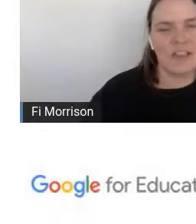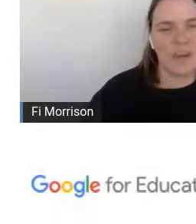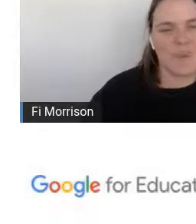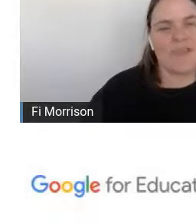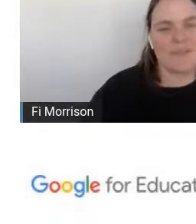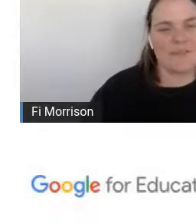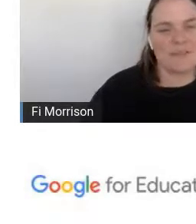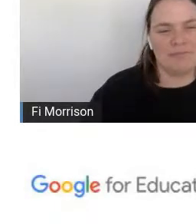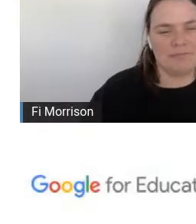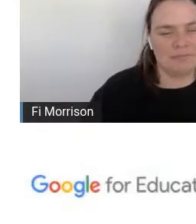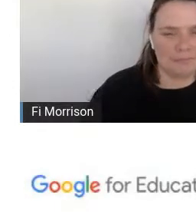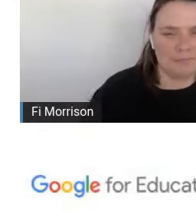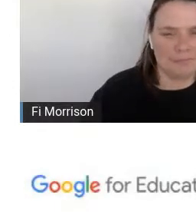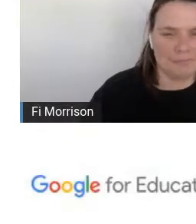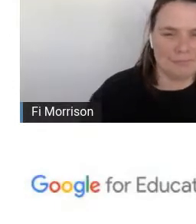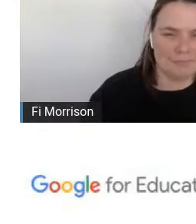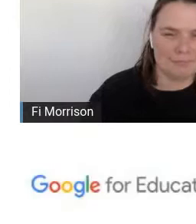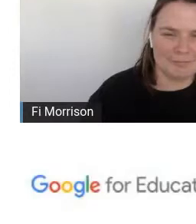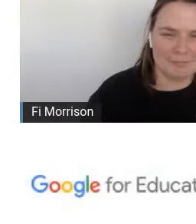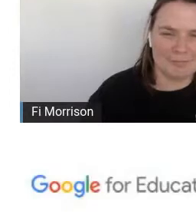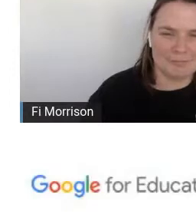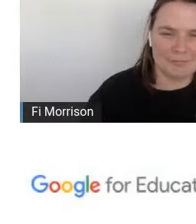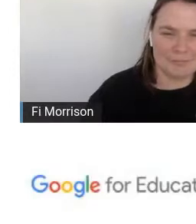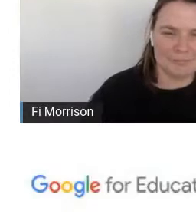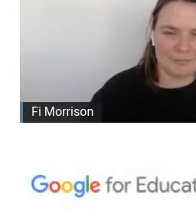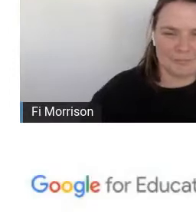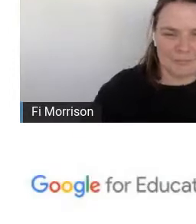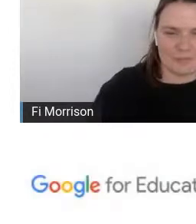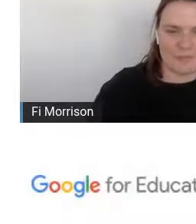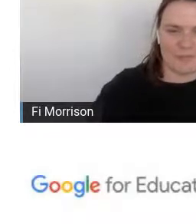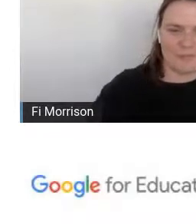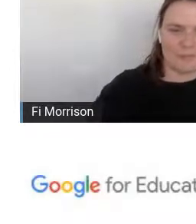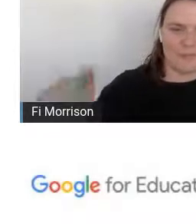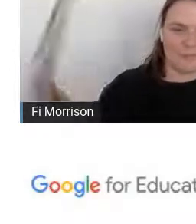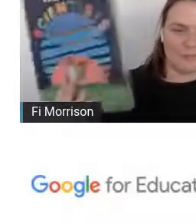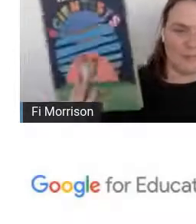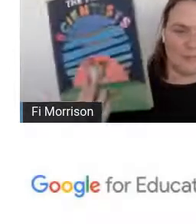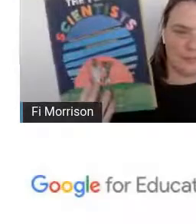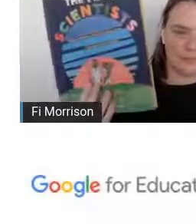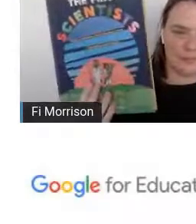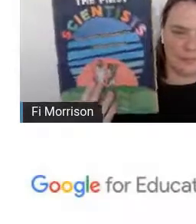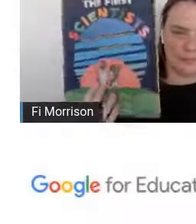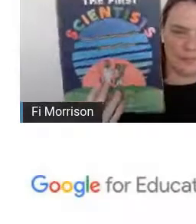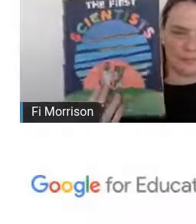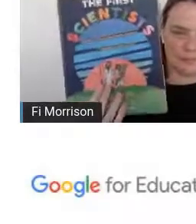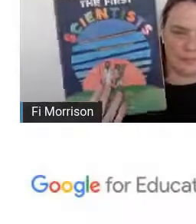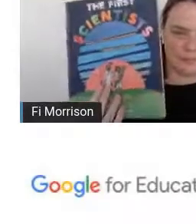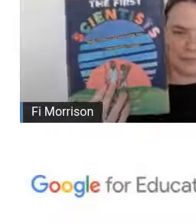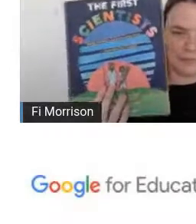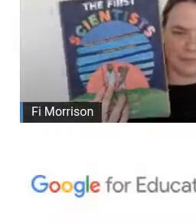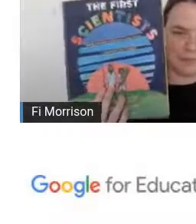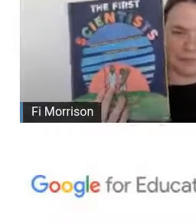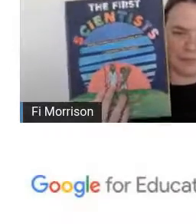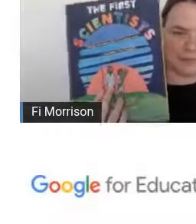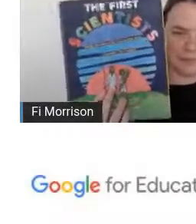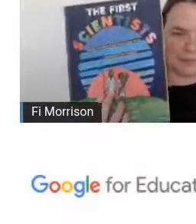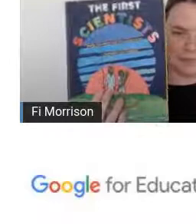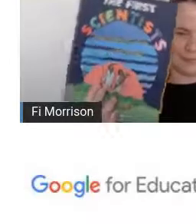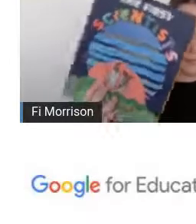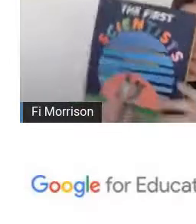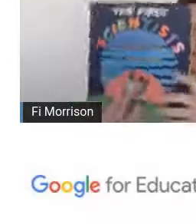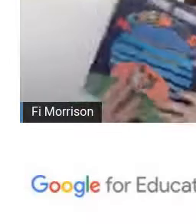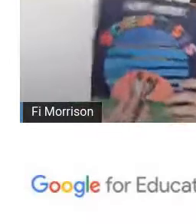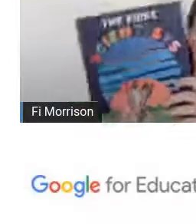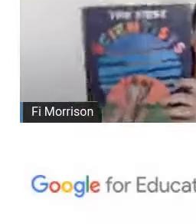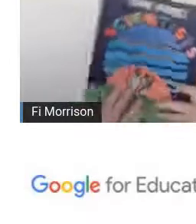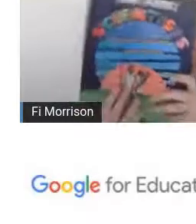Hey, Kimberly, that book you bought for your children, is that like when someone buys like a Lego set for their kids. He goes, "Oh, it's for